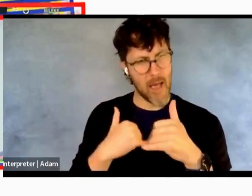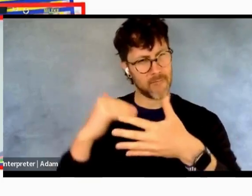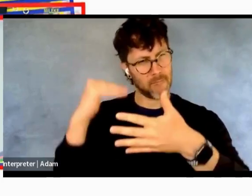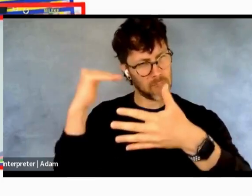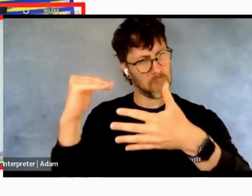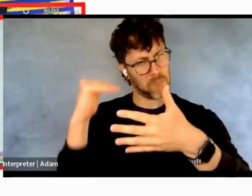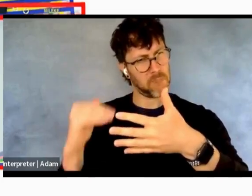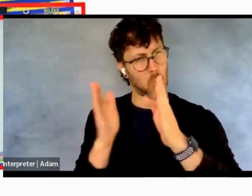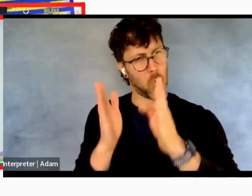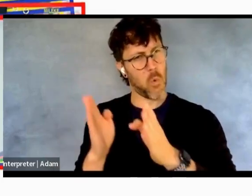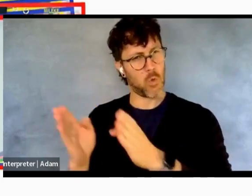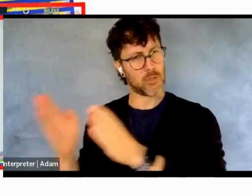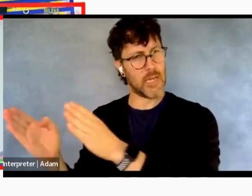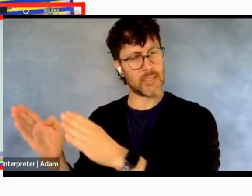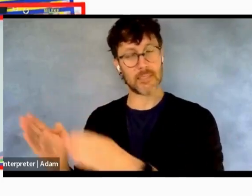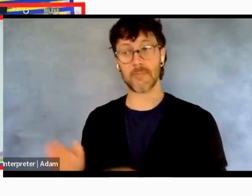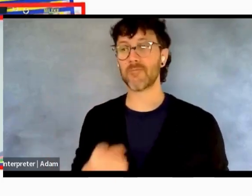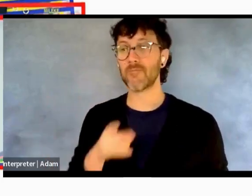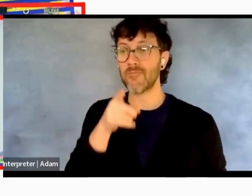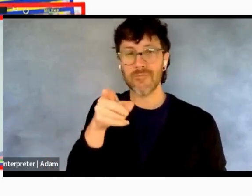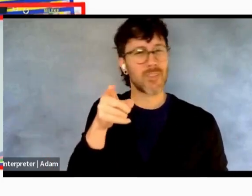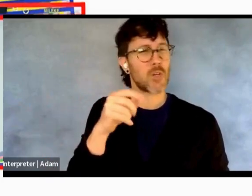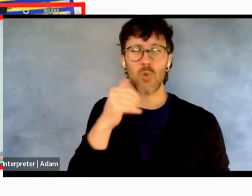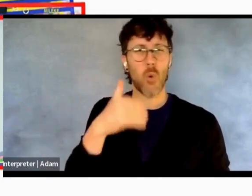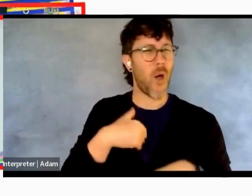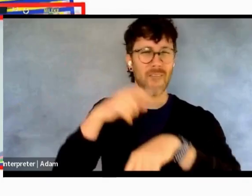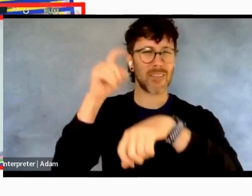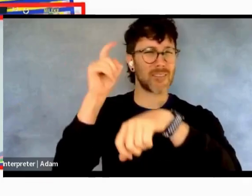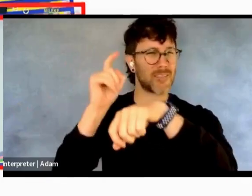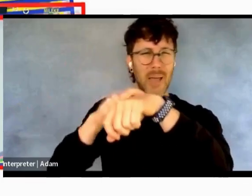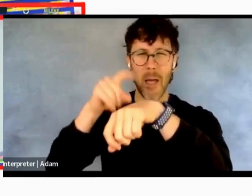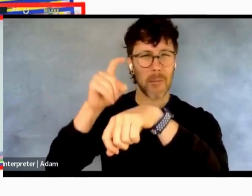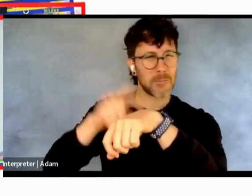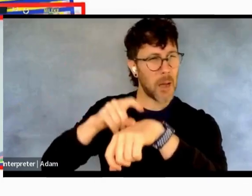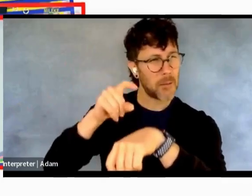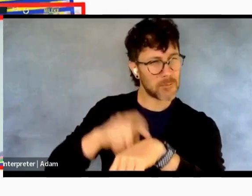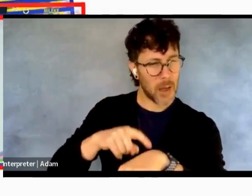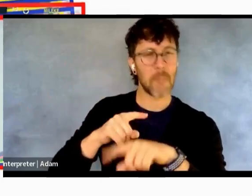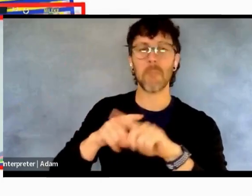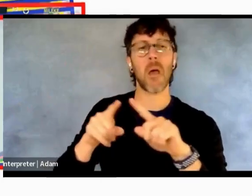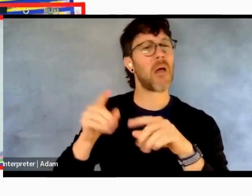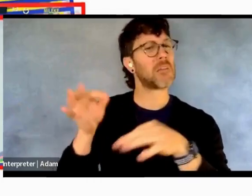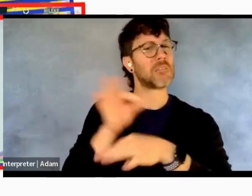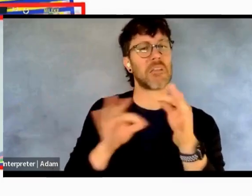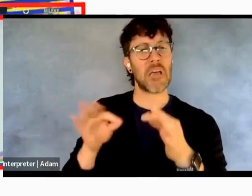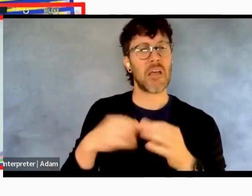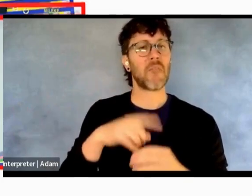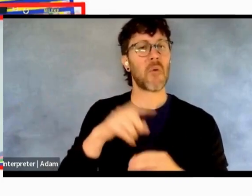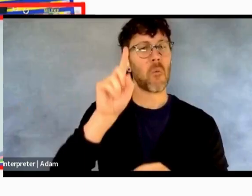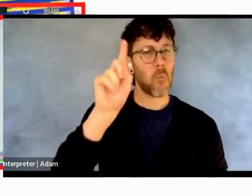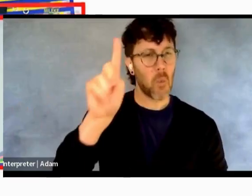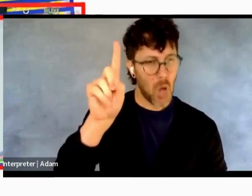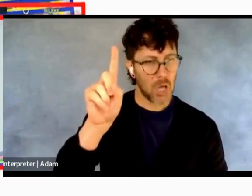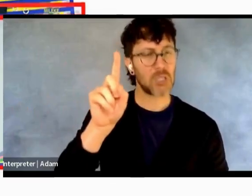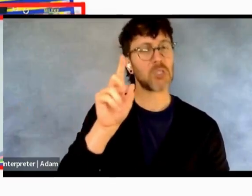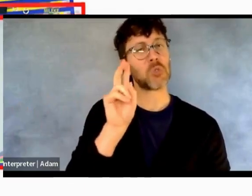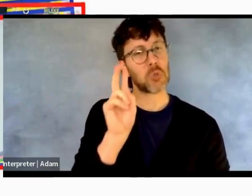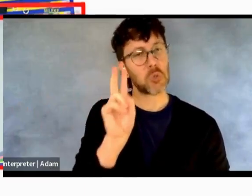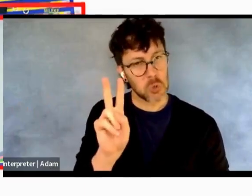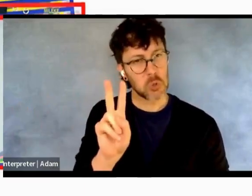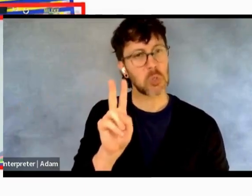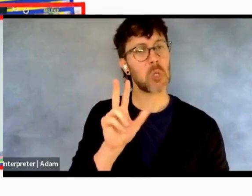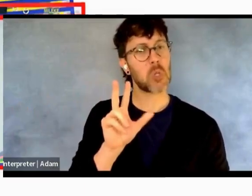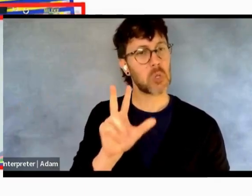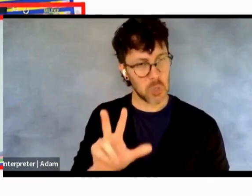not labeled with times. It's labeled by 1, 2, and 3. So it gives you that flexibility to